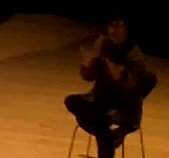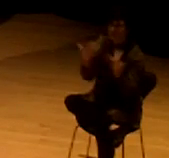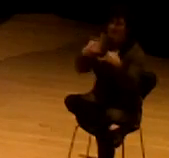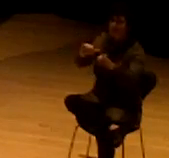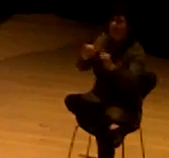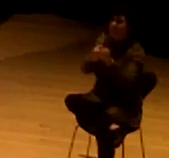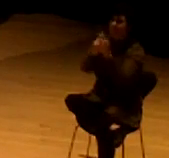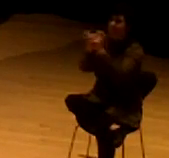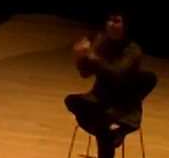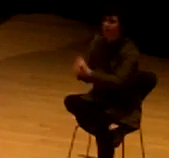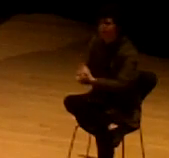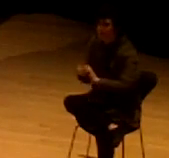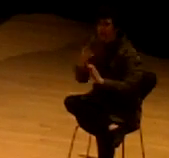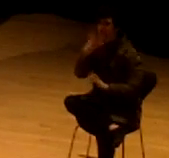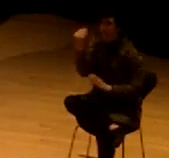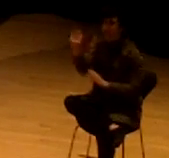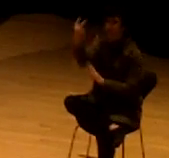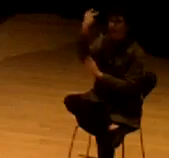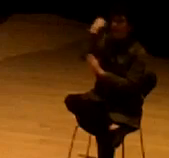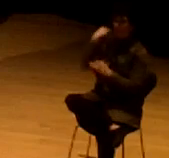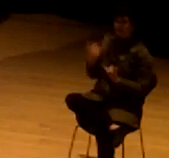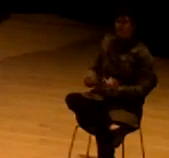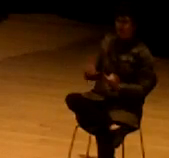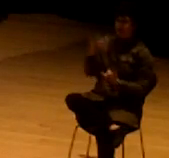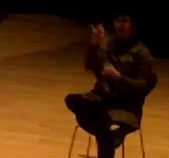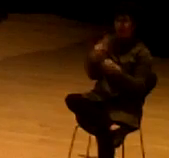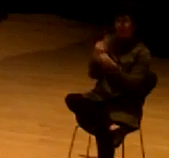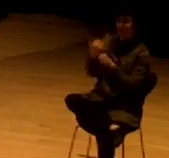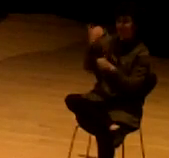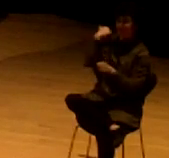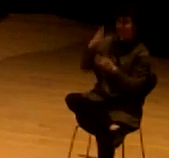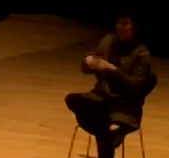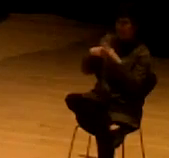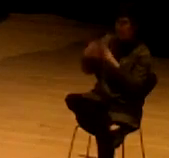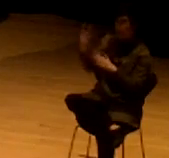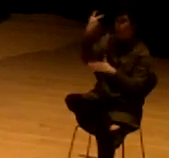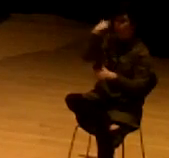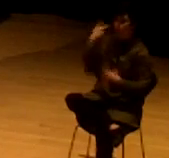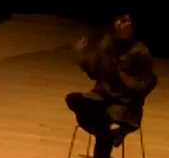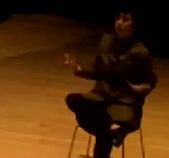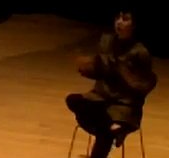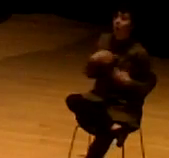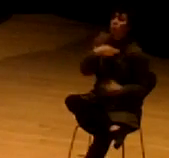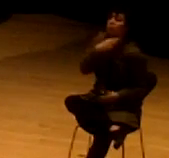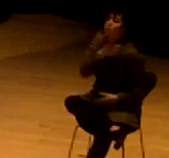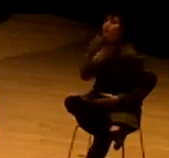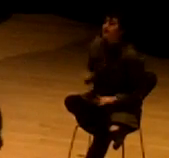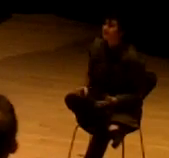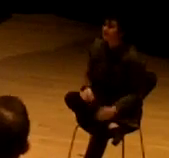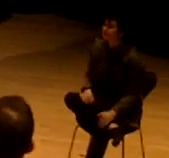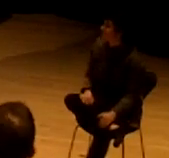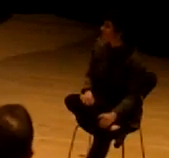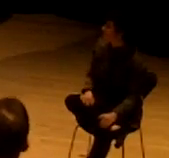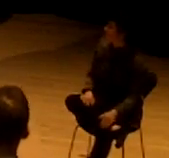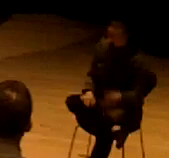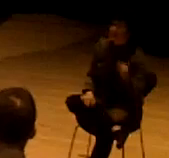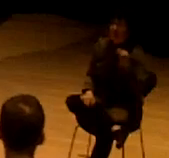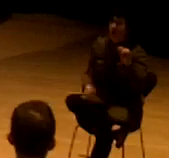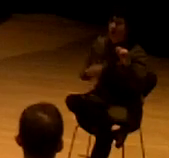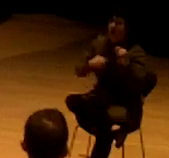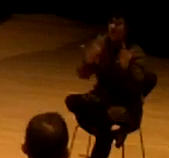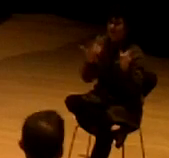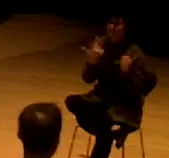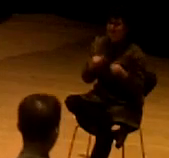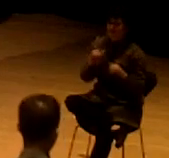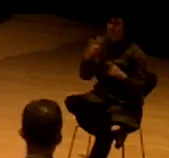the 8 years to look back. Well, you know, I'm still figuring out what it was we did. Yeah. And every time I